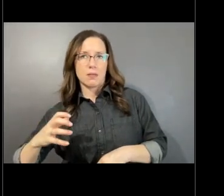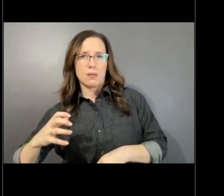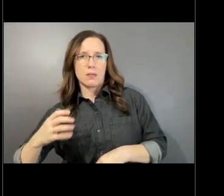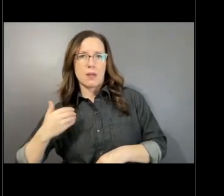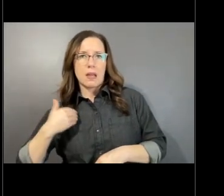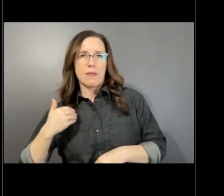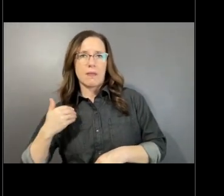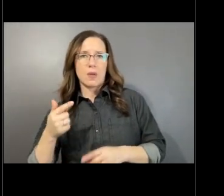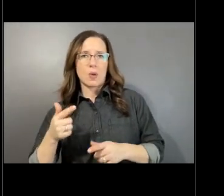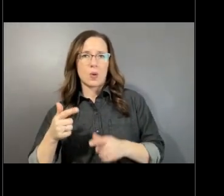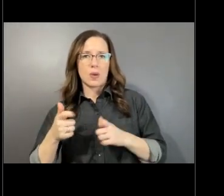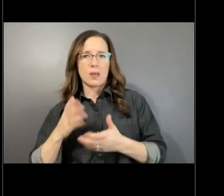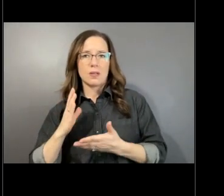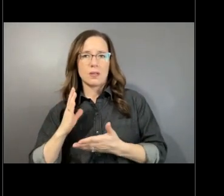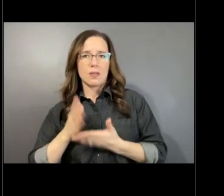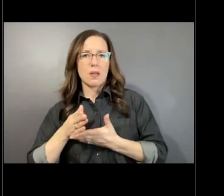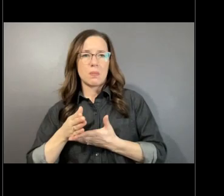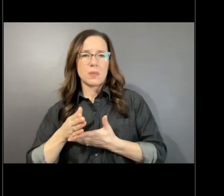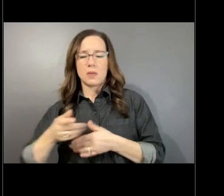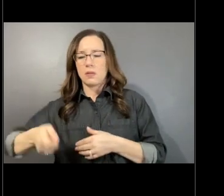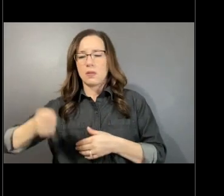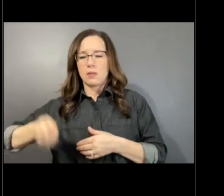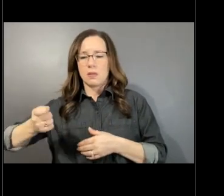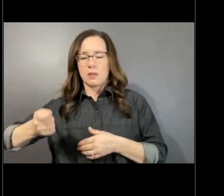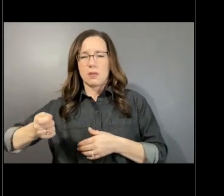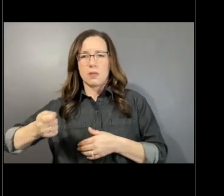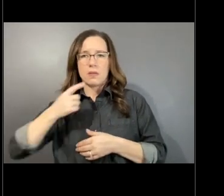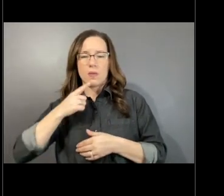stops to indicate heat settings.